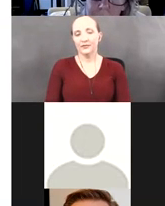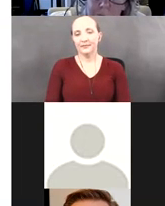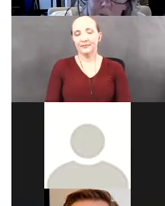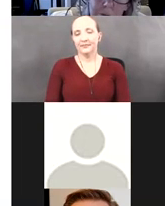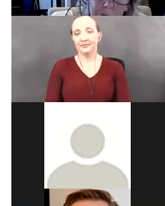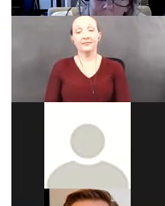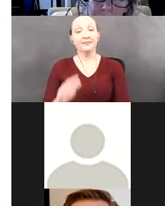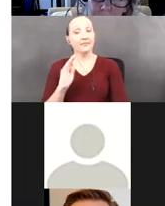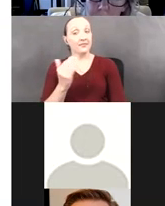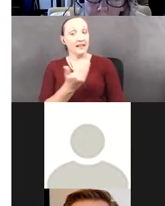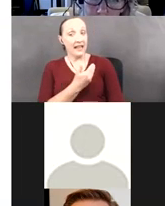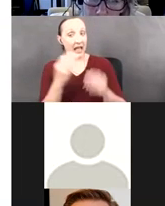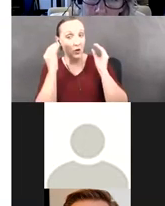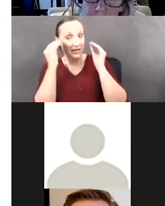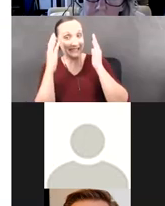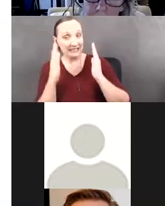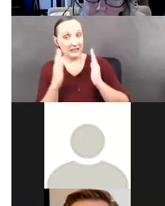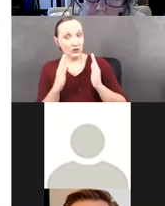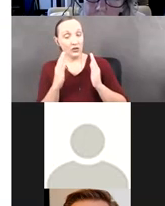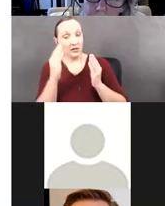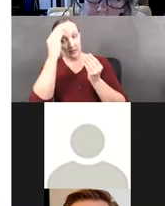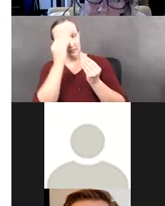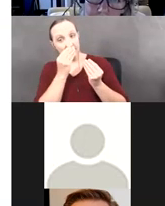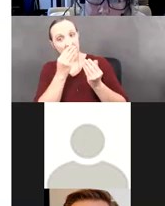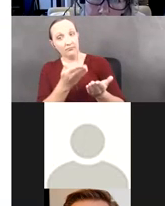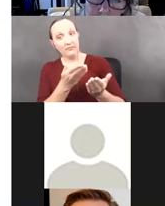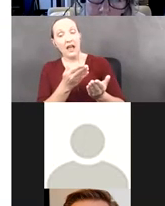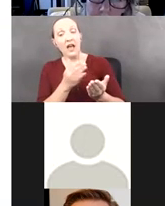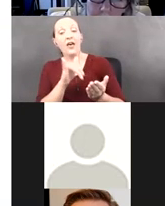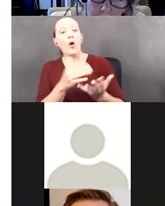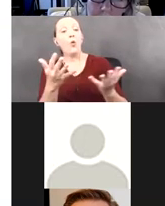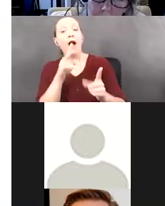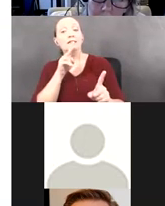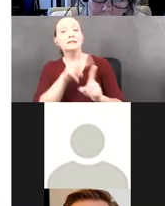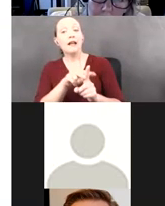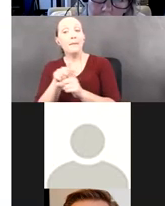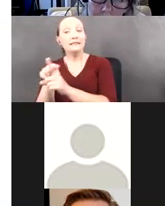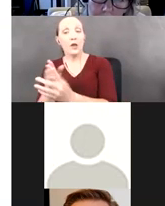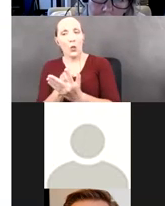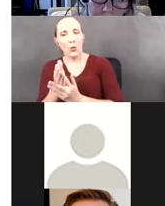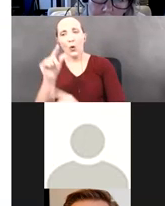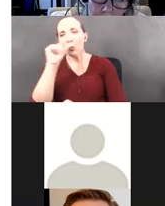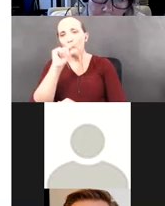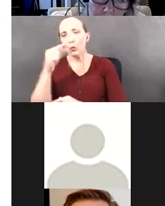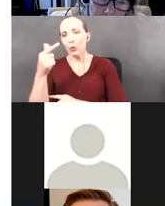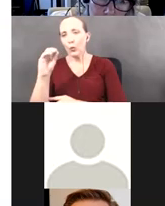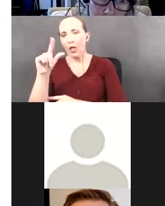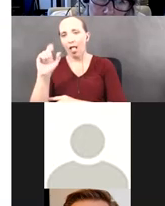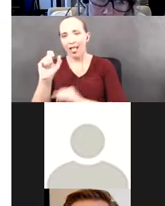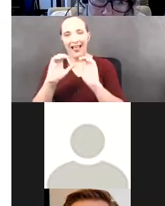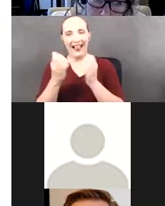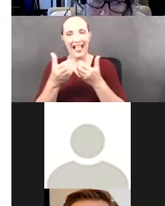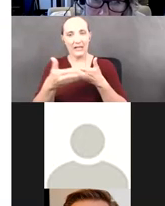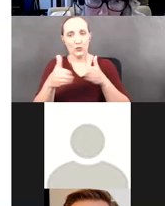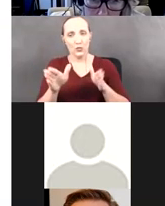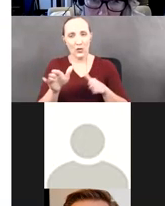Our teachers are communicating Nuestros assignments through maestros Google comunican Classroom for the most tareas a part. través de If Google you are Classroom la gran unsure if Si that's no